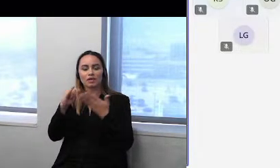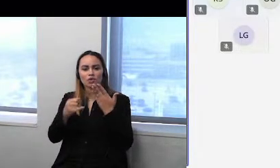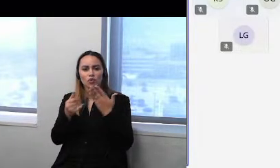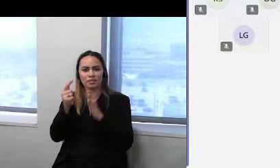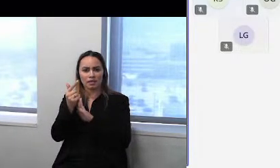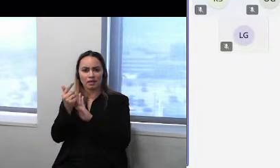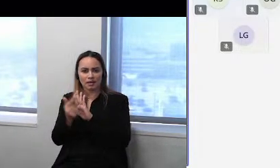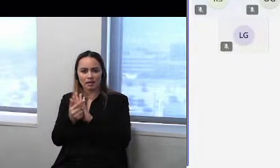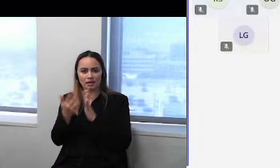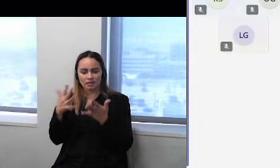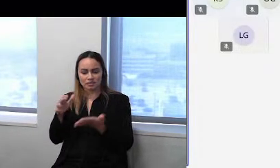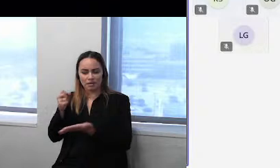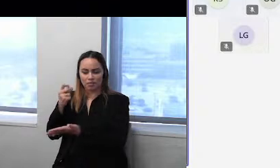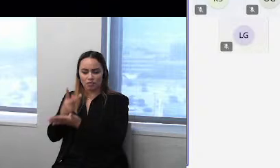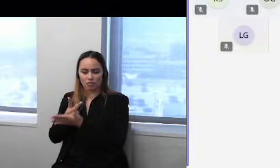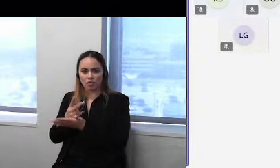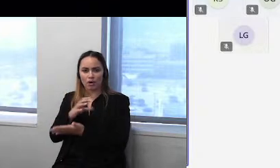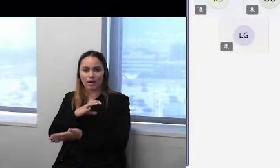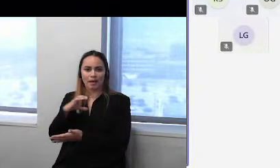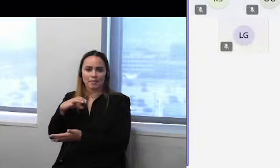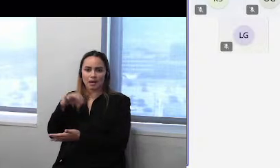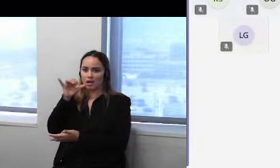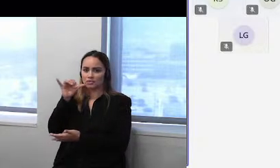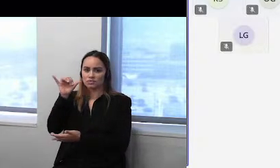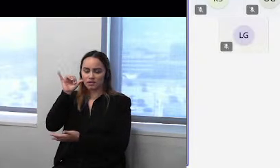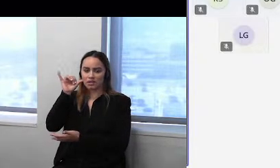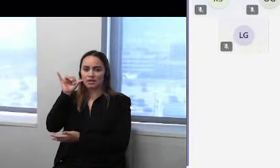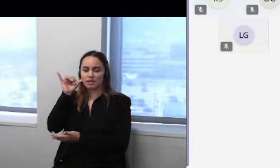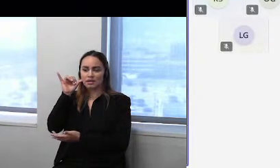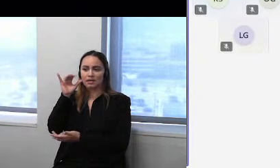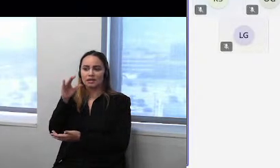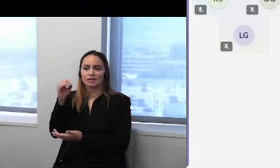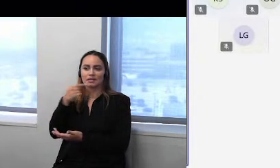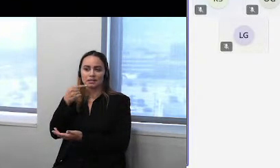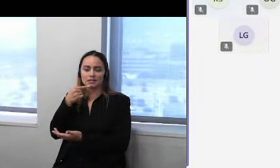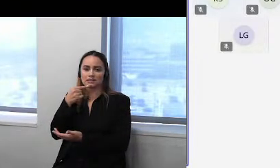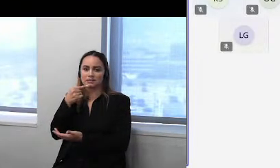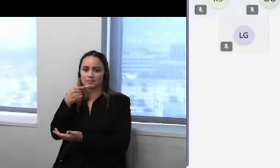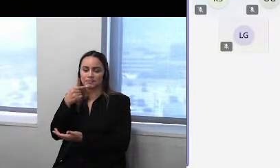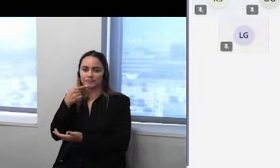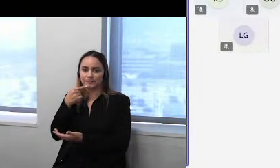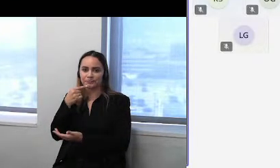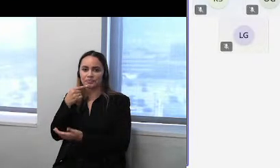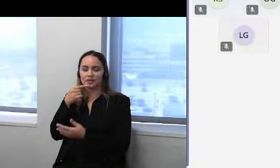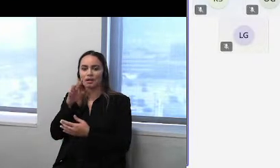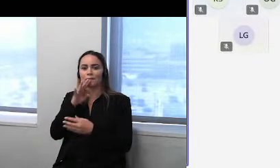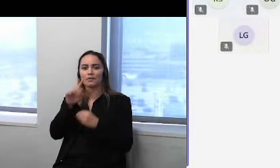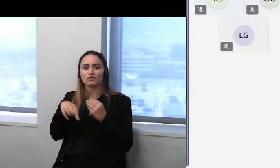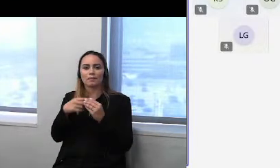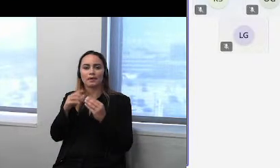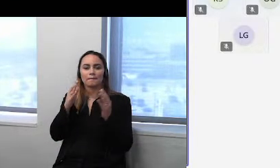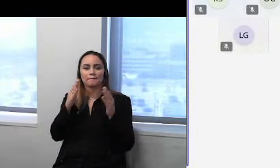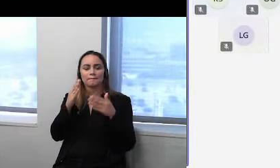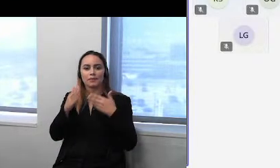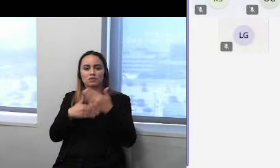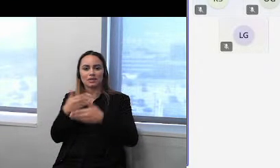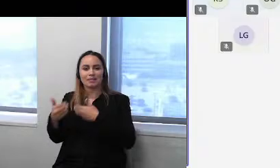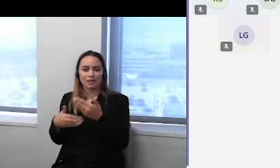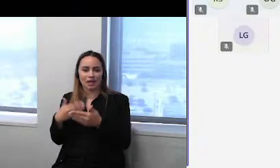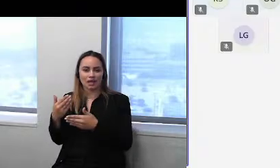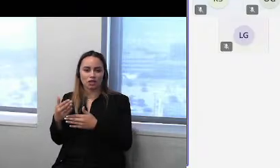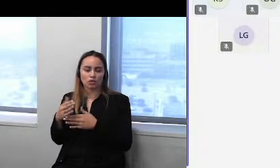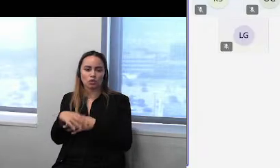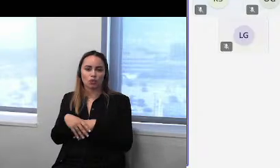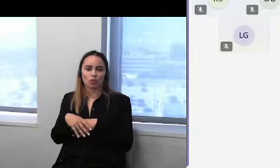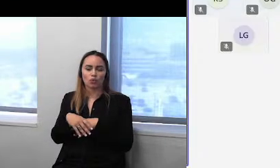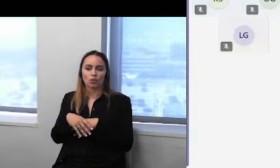yesterday. It would stay the rate case proceedings. Could you tell me, or could you do an analysis as to the